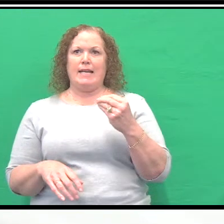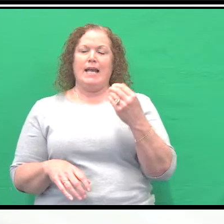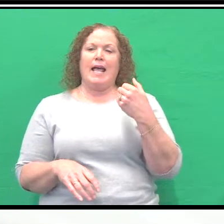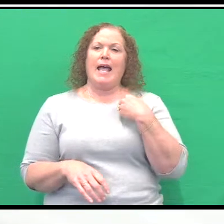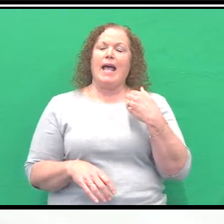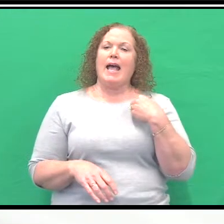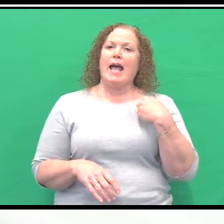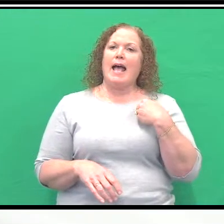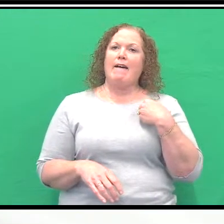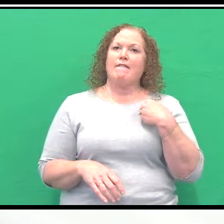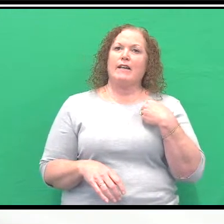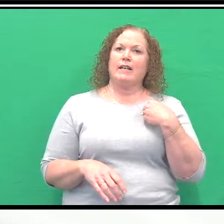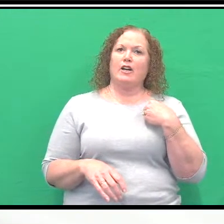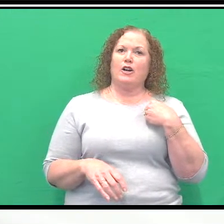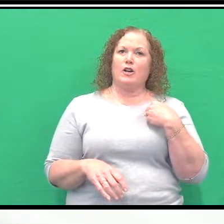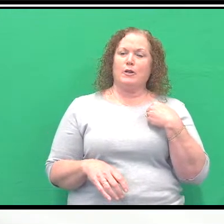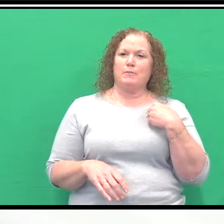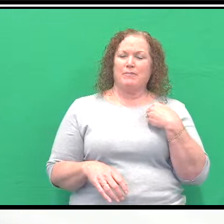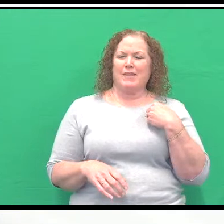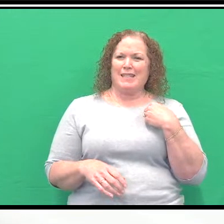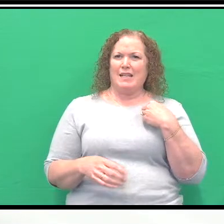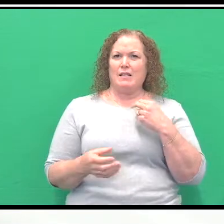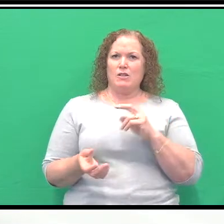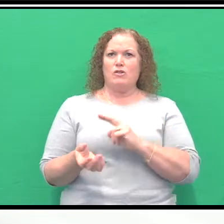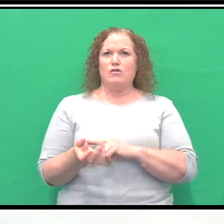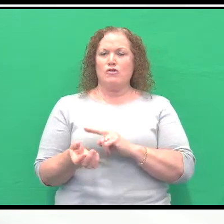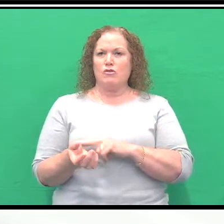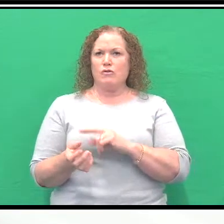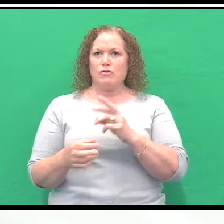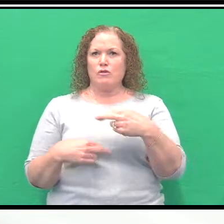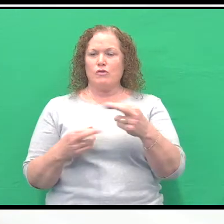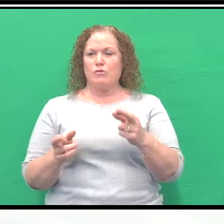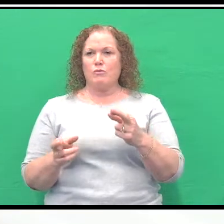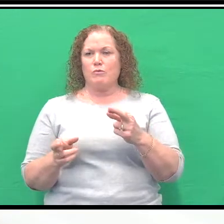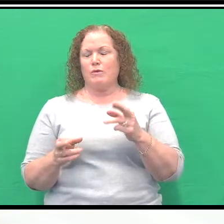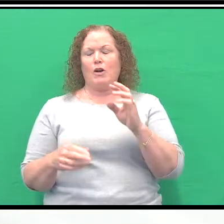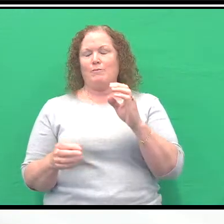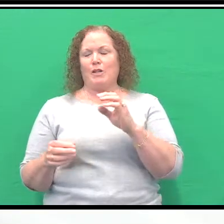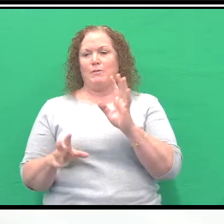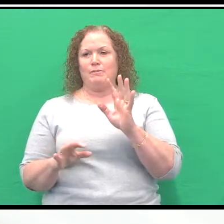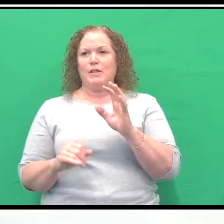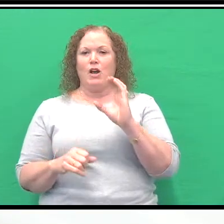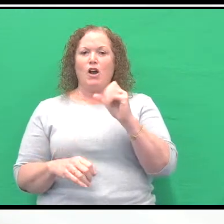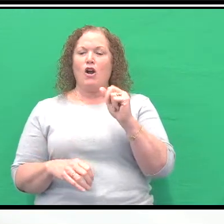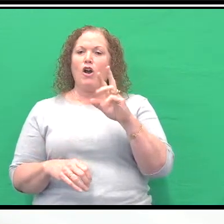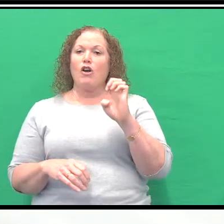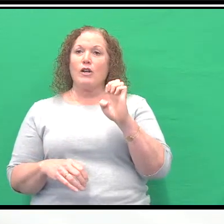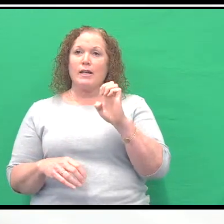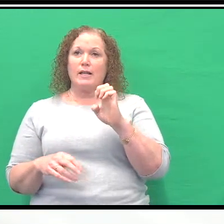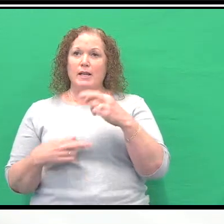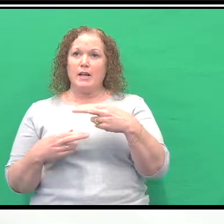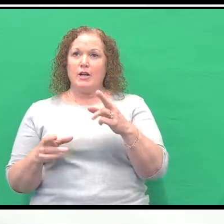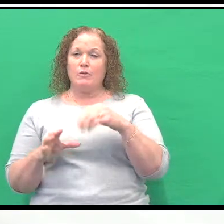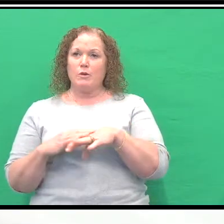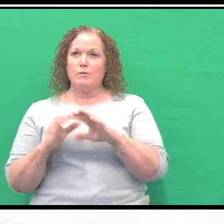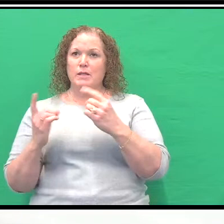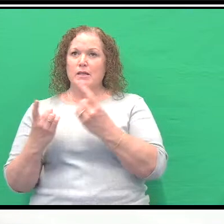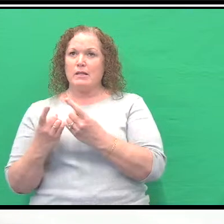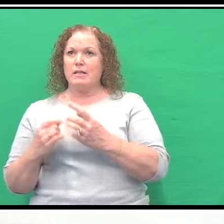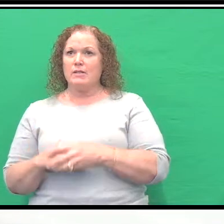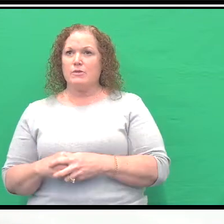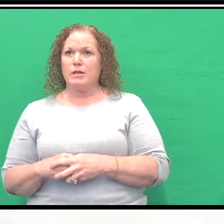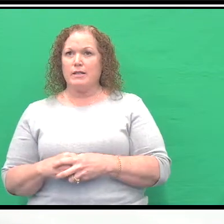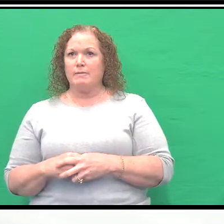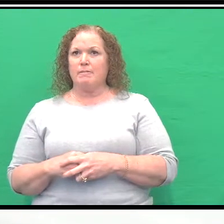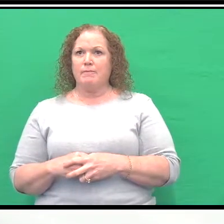separate services, but I just wanted to point out that they are all throughout the agenda. The largest contract is for our rapid